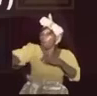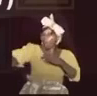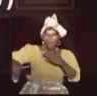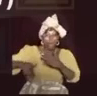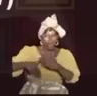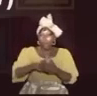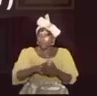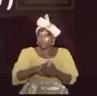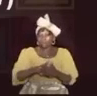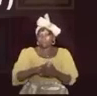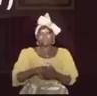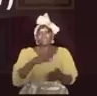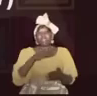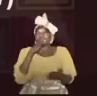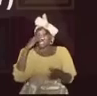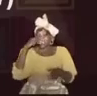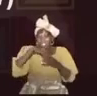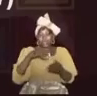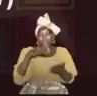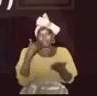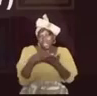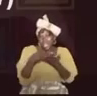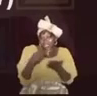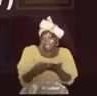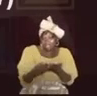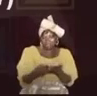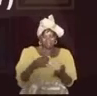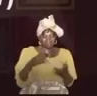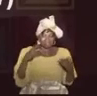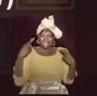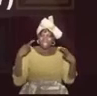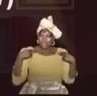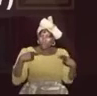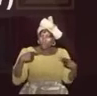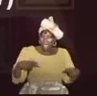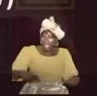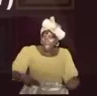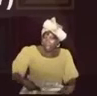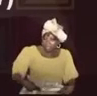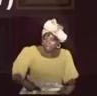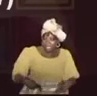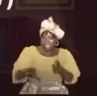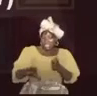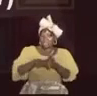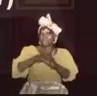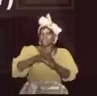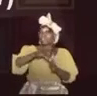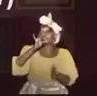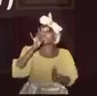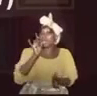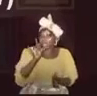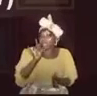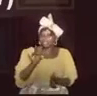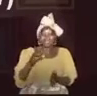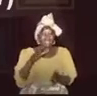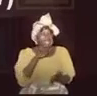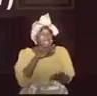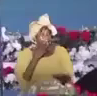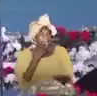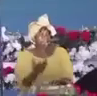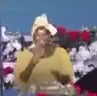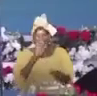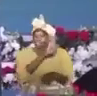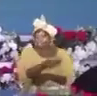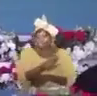means? That there can be a problem in your finances, at the same time a problem in your spiritual life, at the same time a problem with